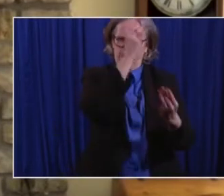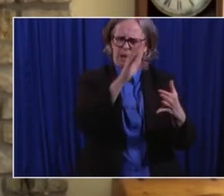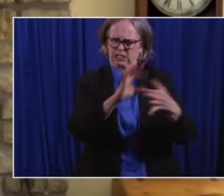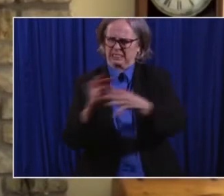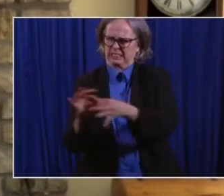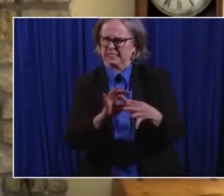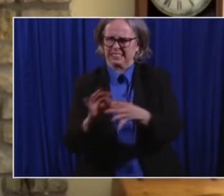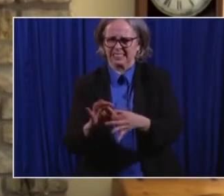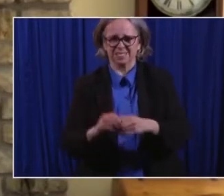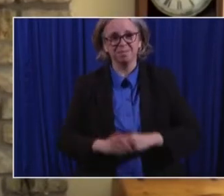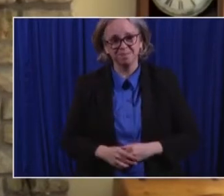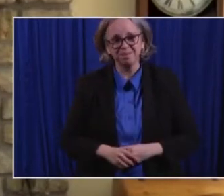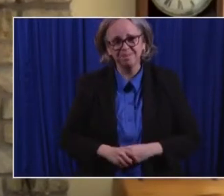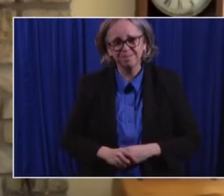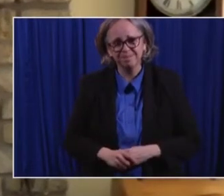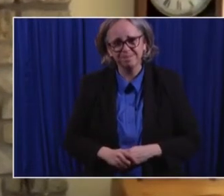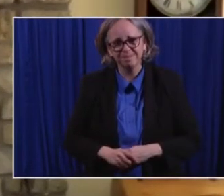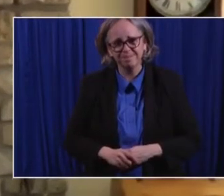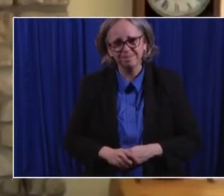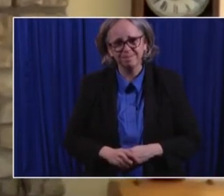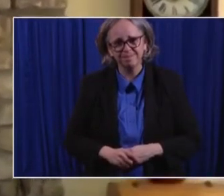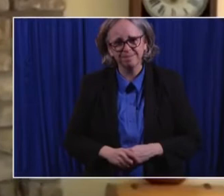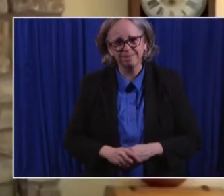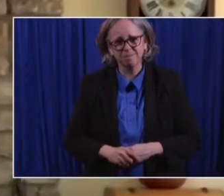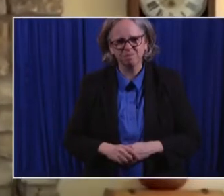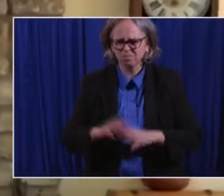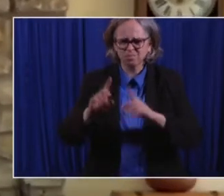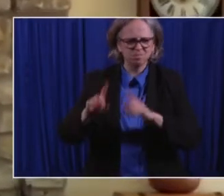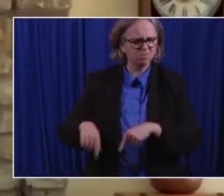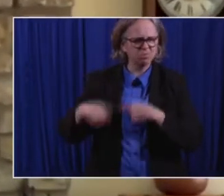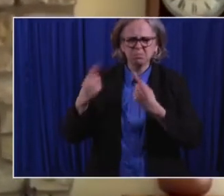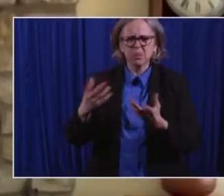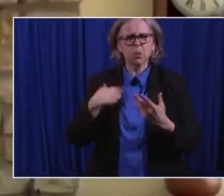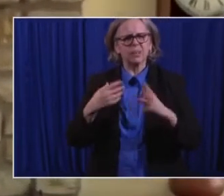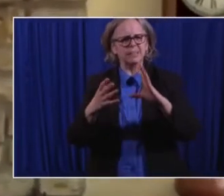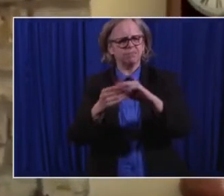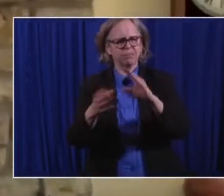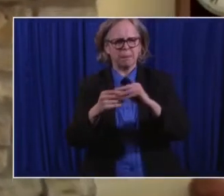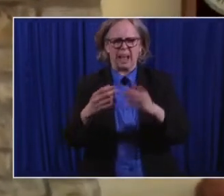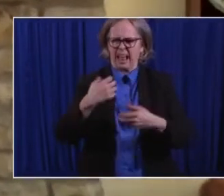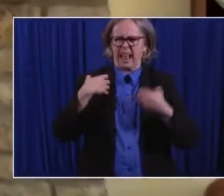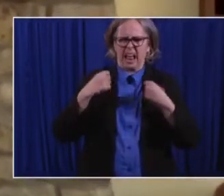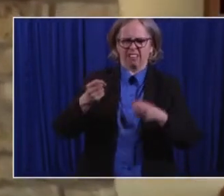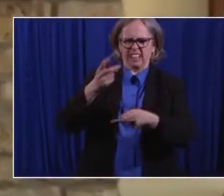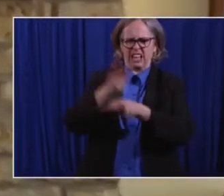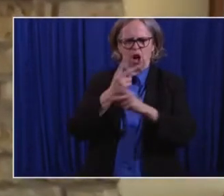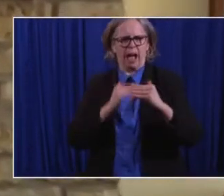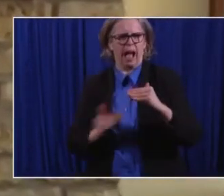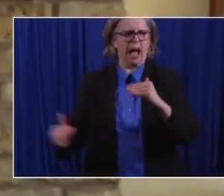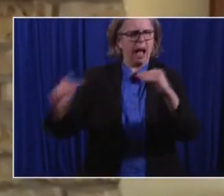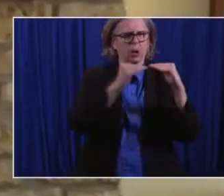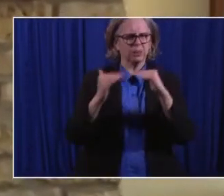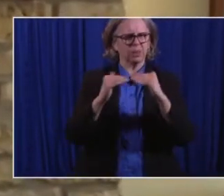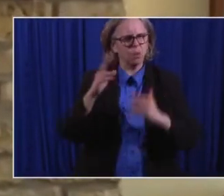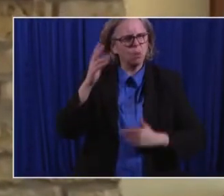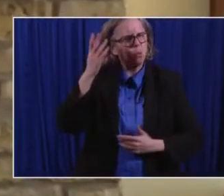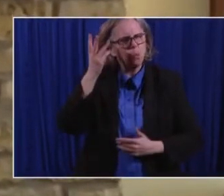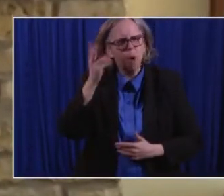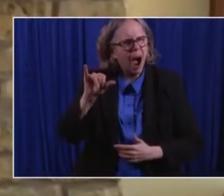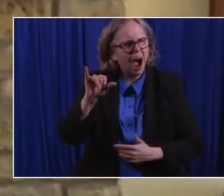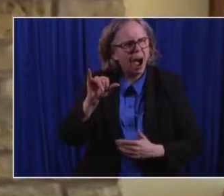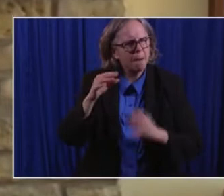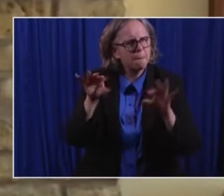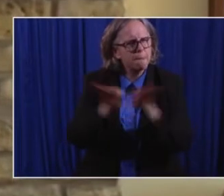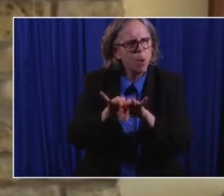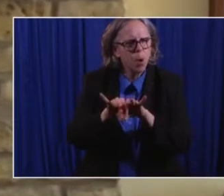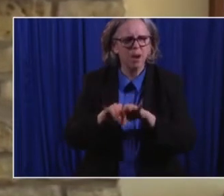We've talked a lot about the importance of healthcare equity. As I said, minority and other at-risk populations are traditionally underserved, which is an issue my